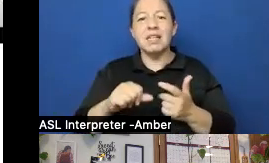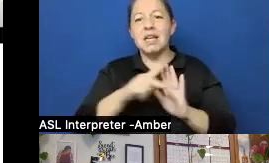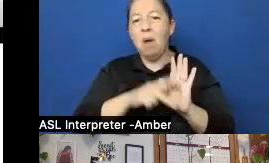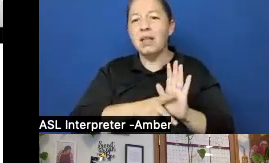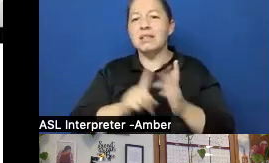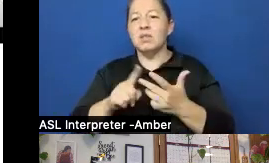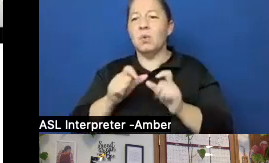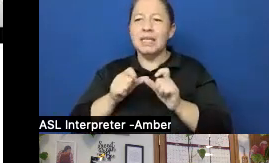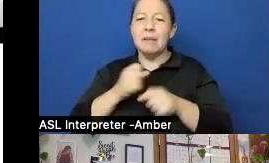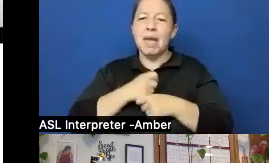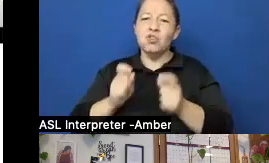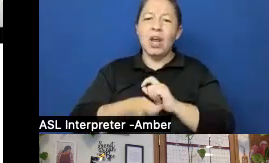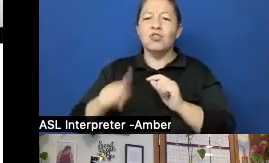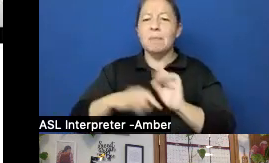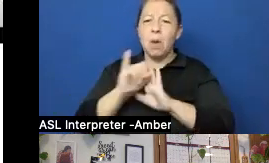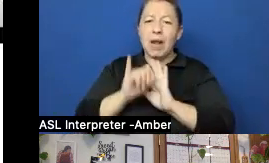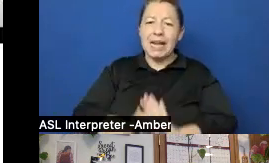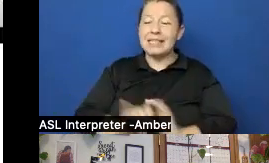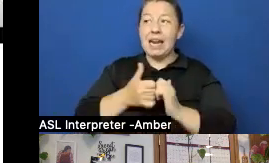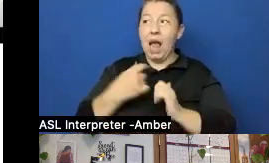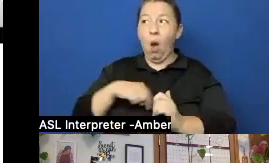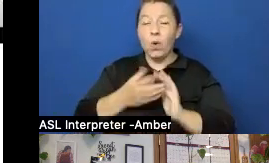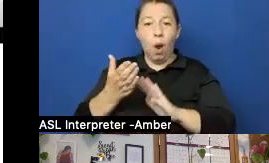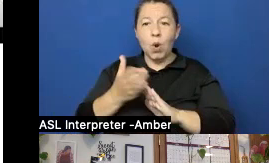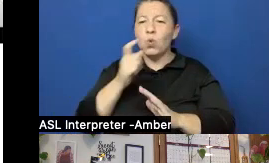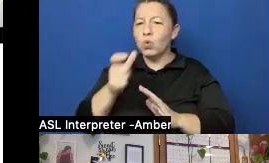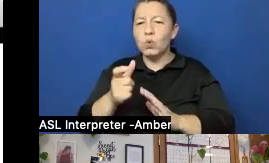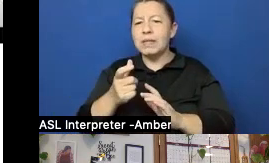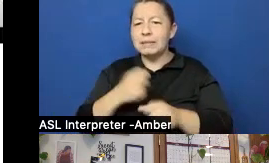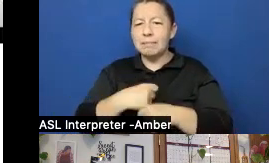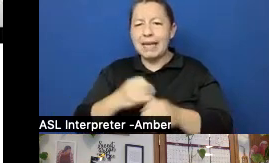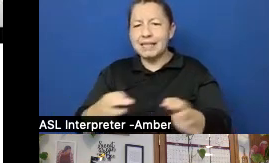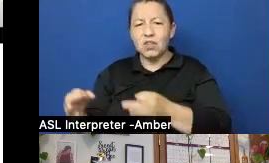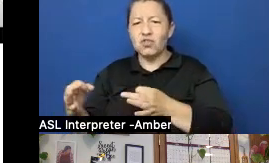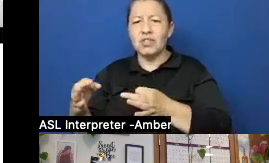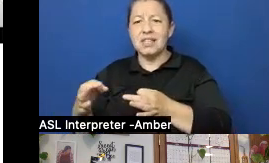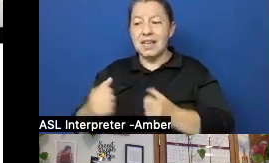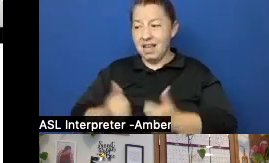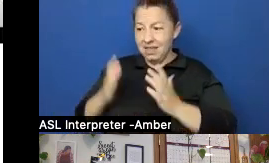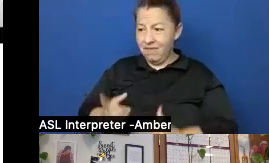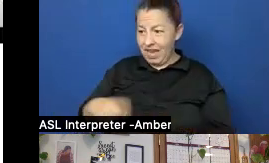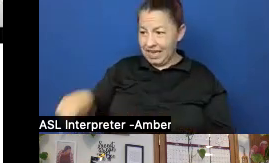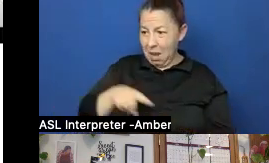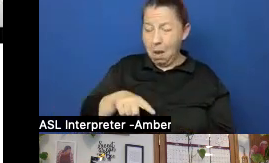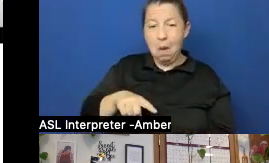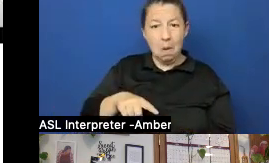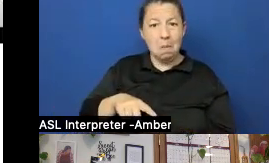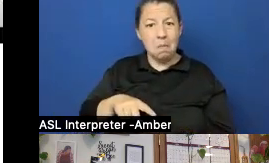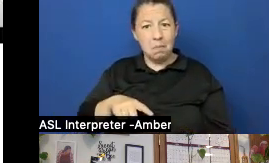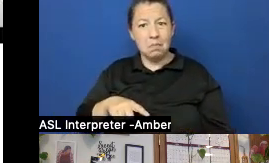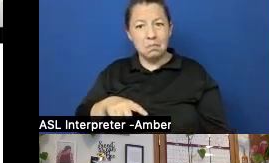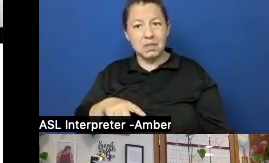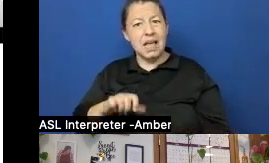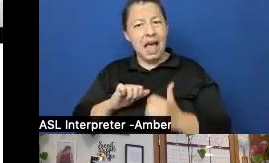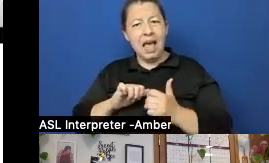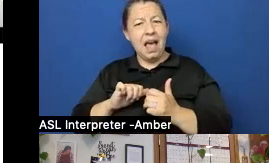identities and how are we operating, who's driving the bus, are victims and survivors driving the bus of how our policies and